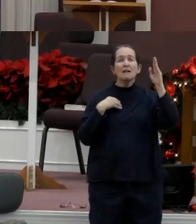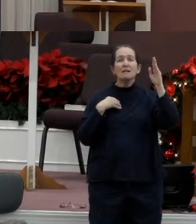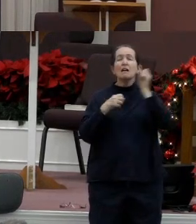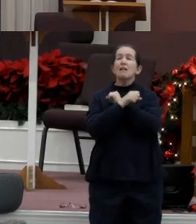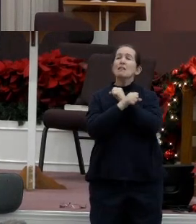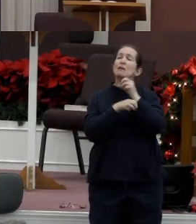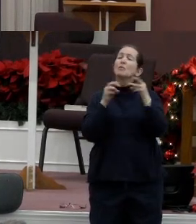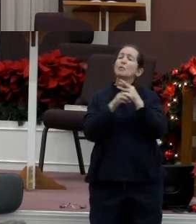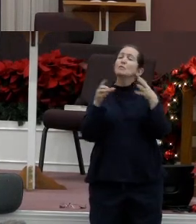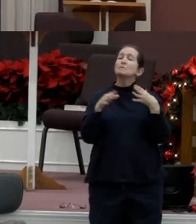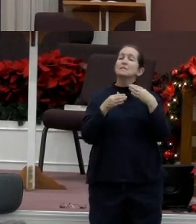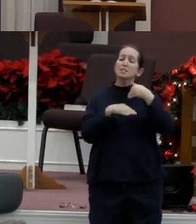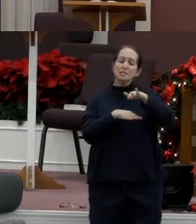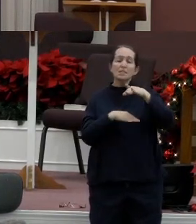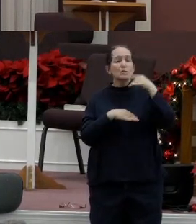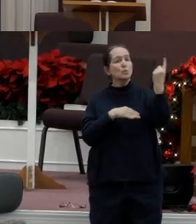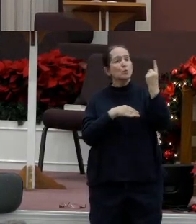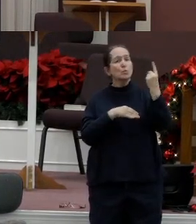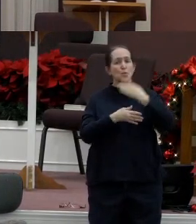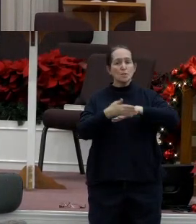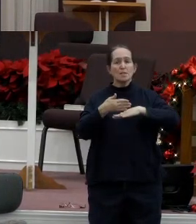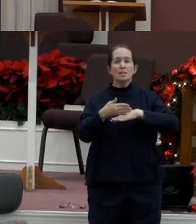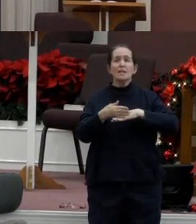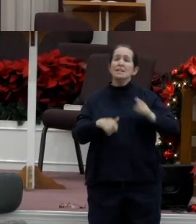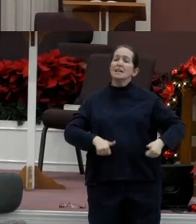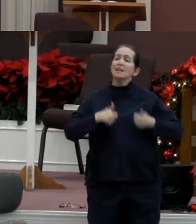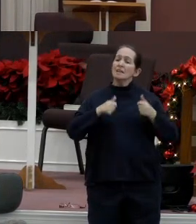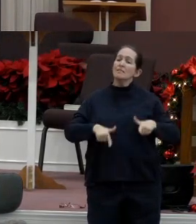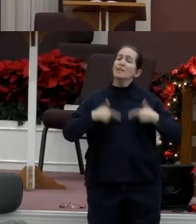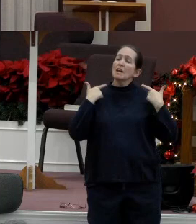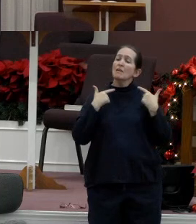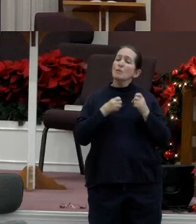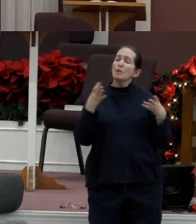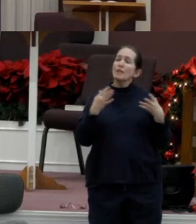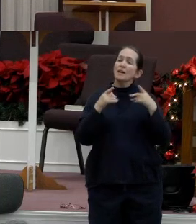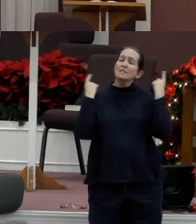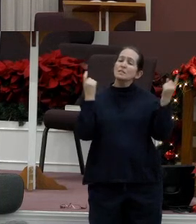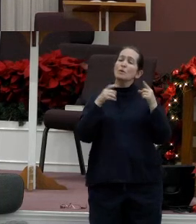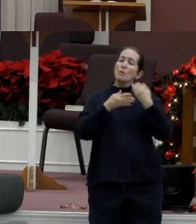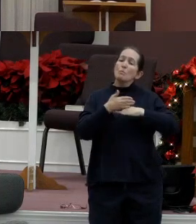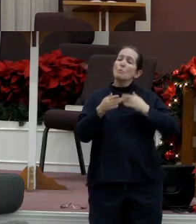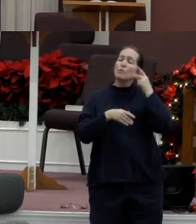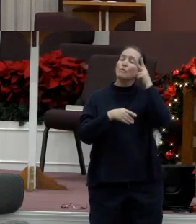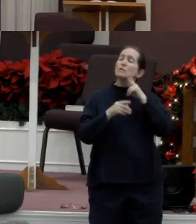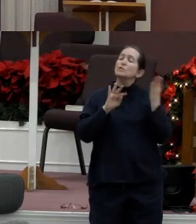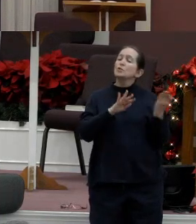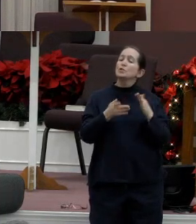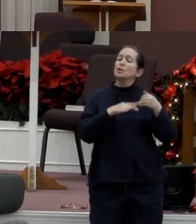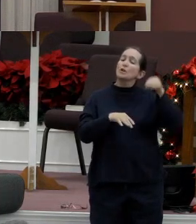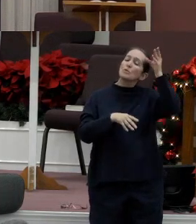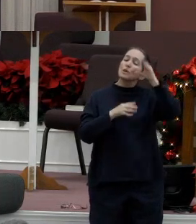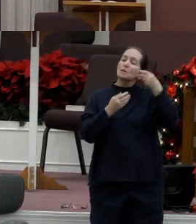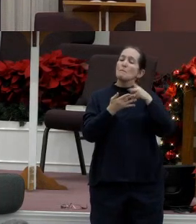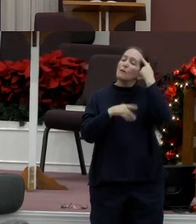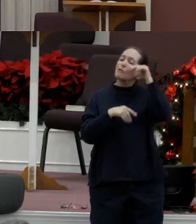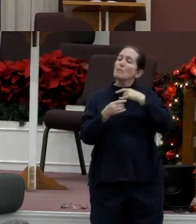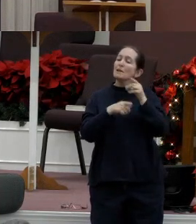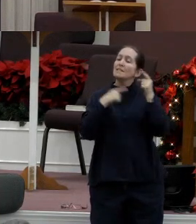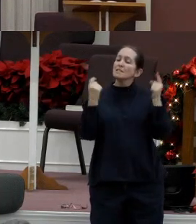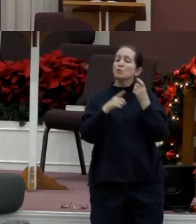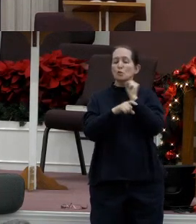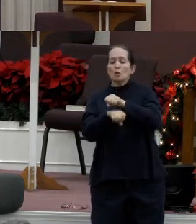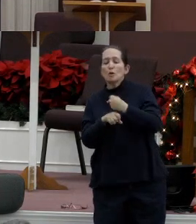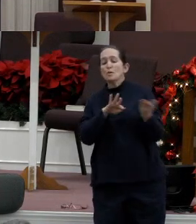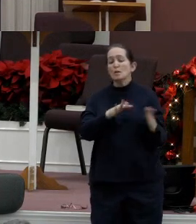sent his only son to live a sinless life, born of a virgin, to die on a cross, to pay for my sins, to conquer death and be raised from the